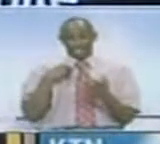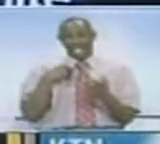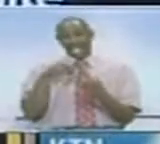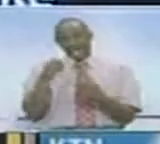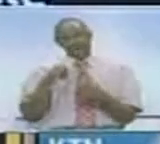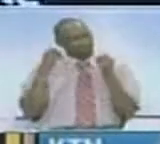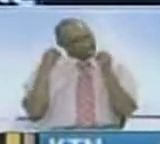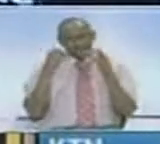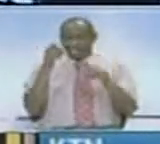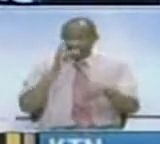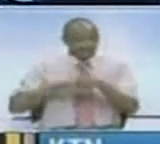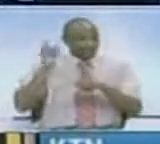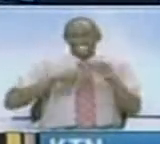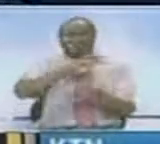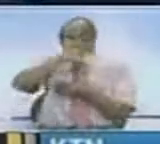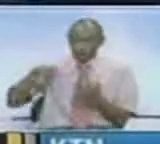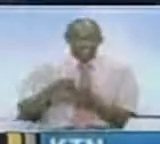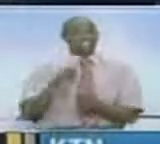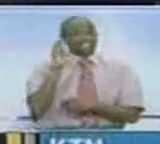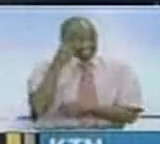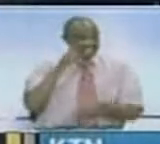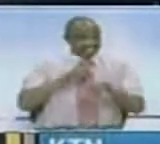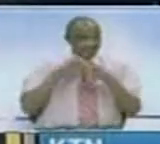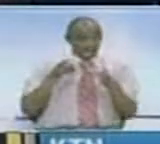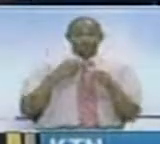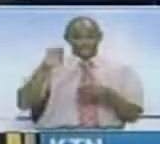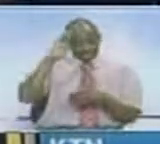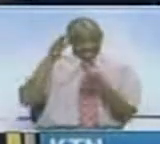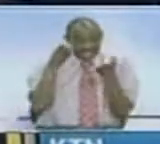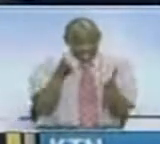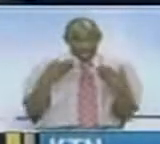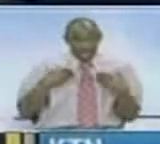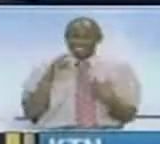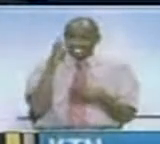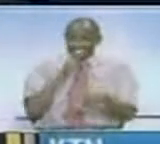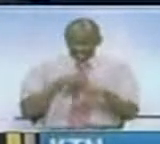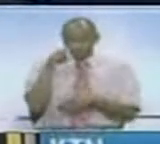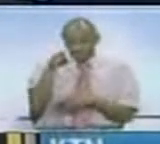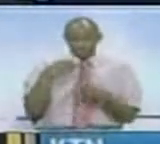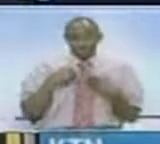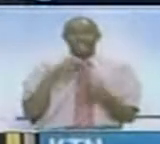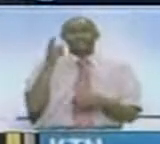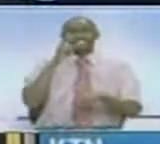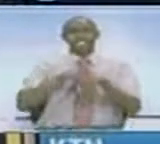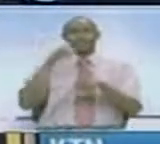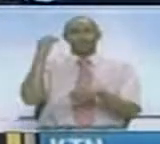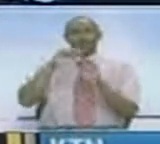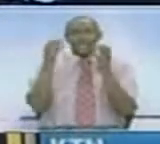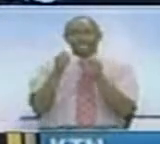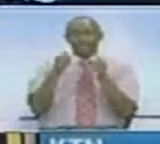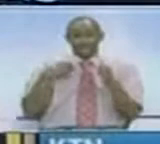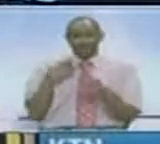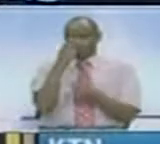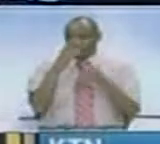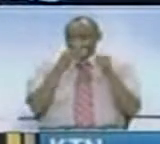team in history, and it is the second time Brazil will be hosting the World Cup. The first time they held the World Cup was in